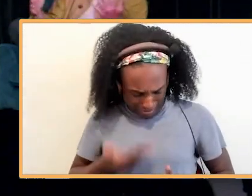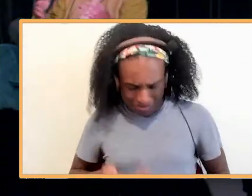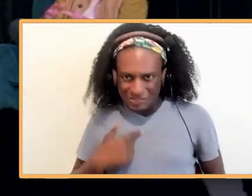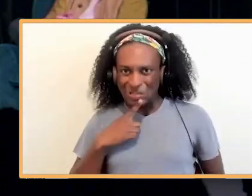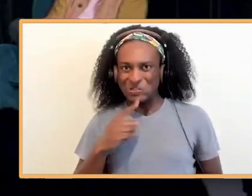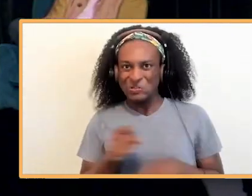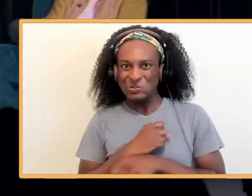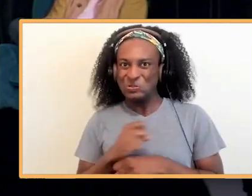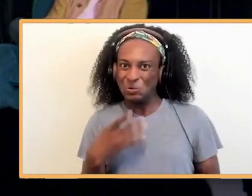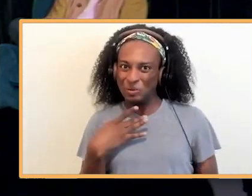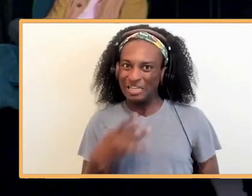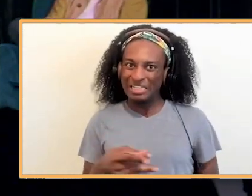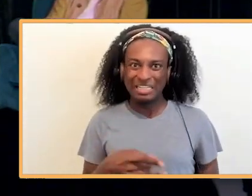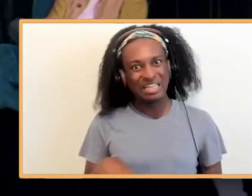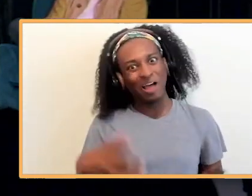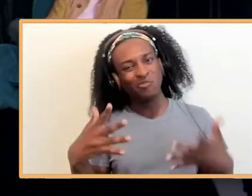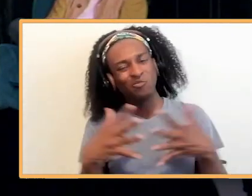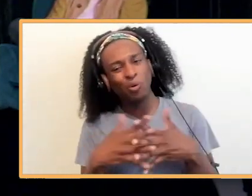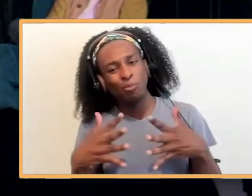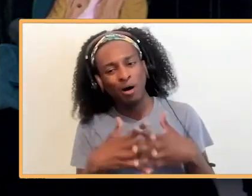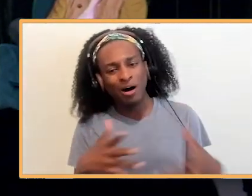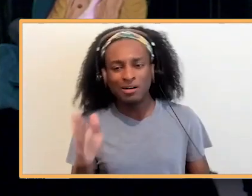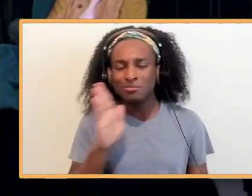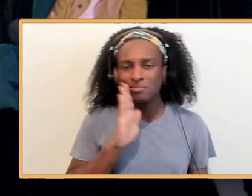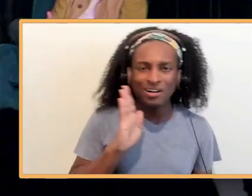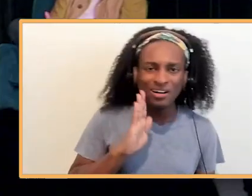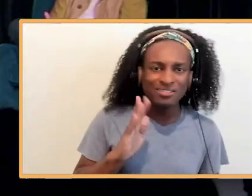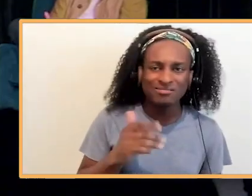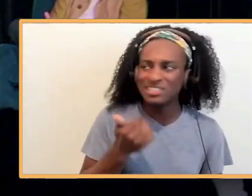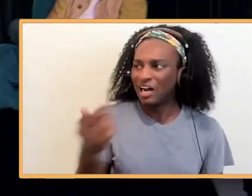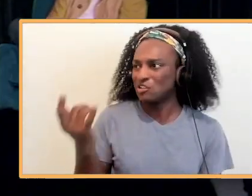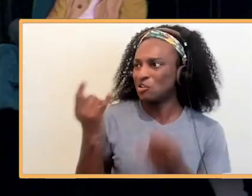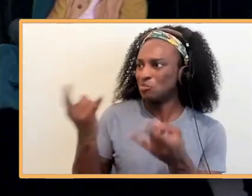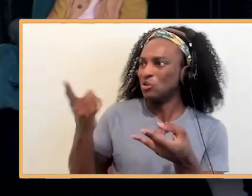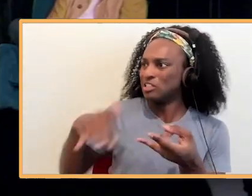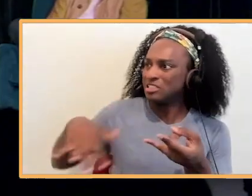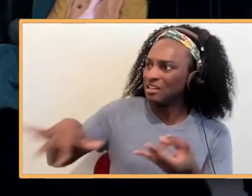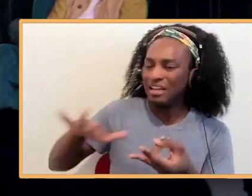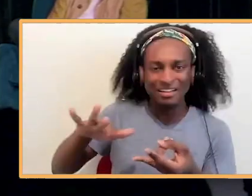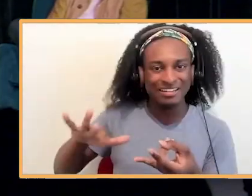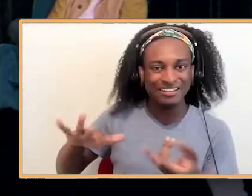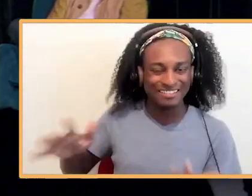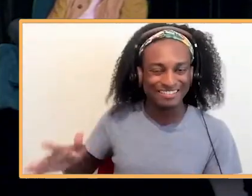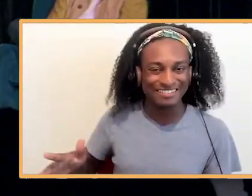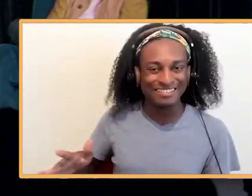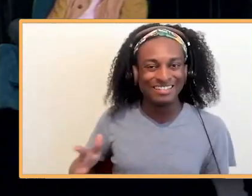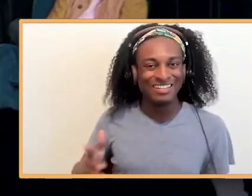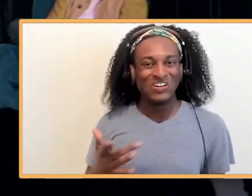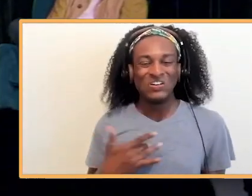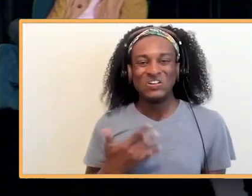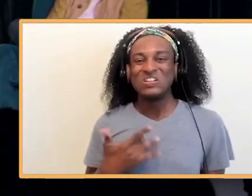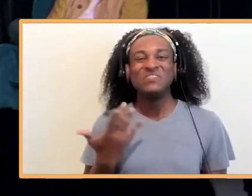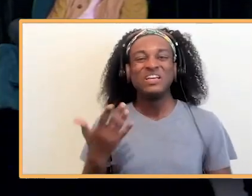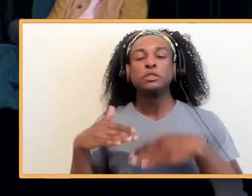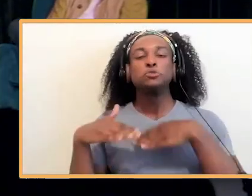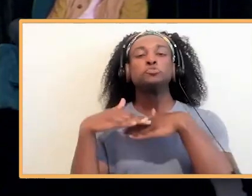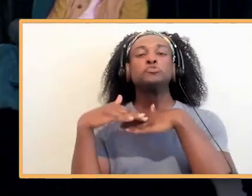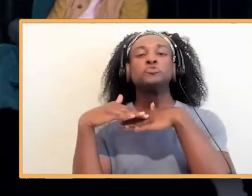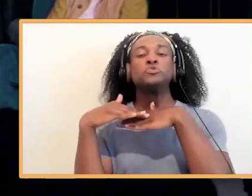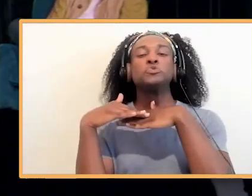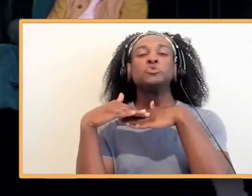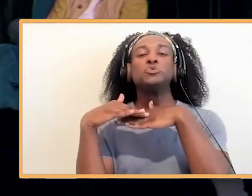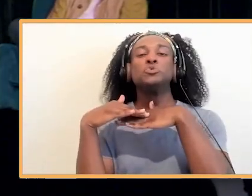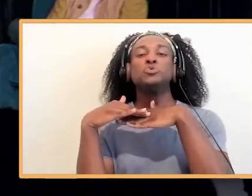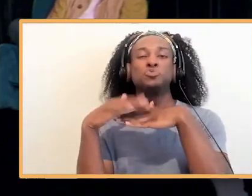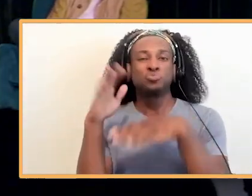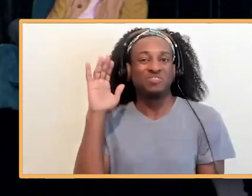stuff? You know what I mean? Like, it's just like, it feels so shallow, right? And I think that's what a lot of masculinity specifically is built